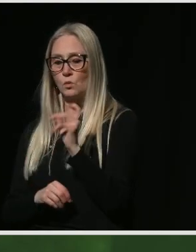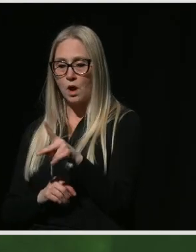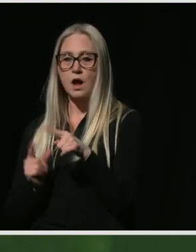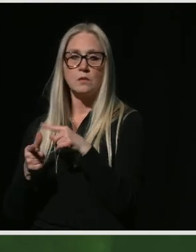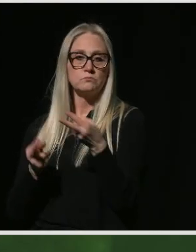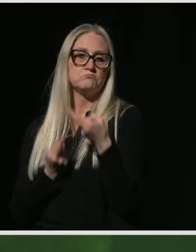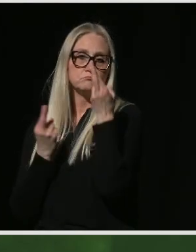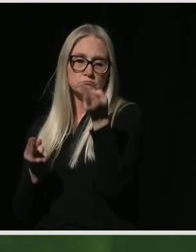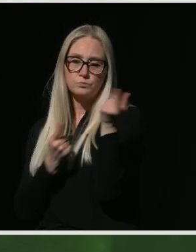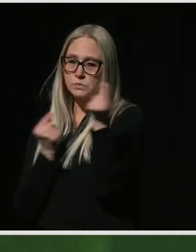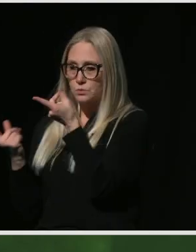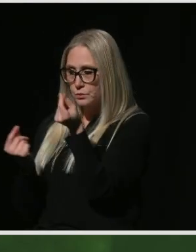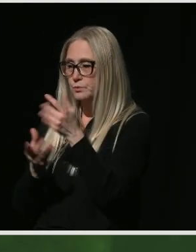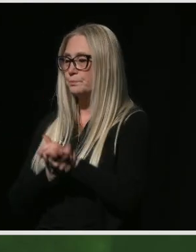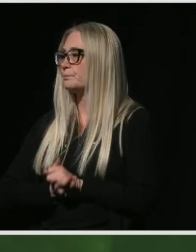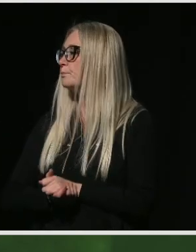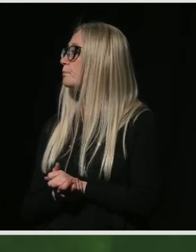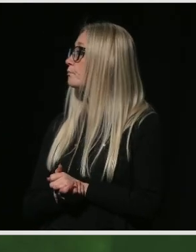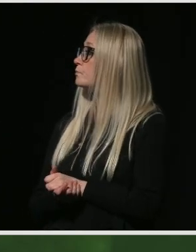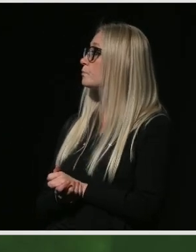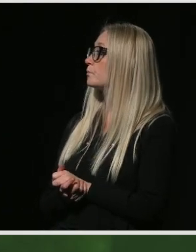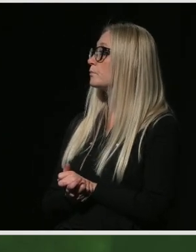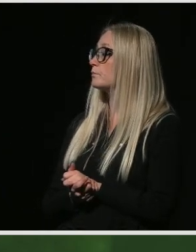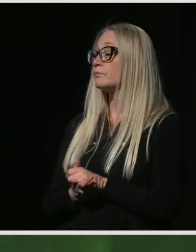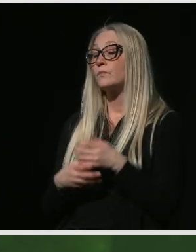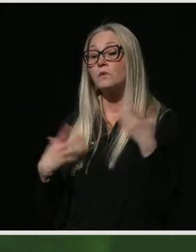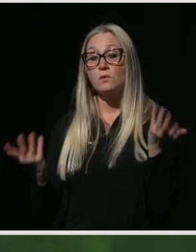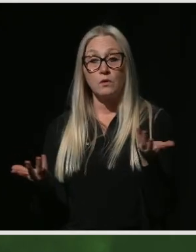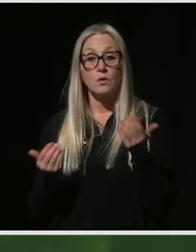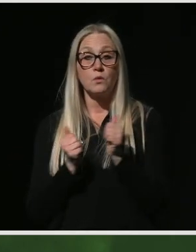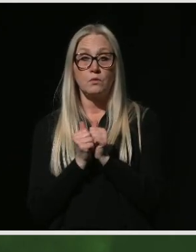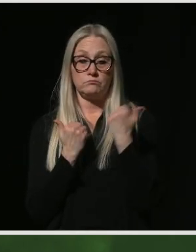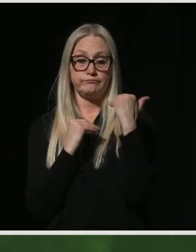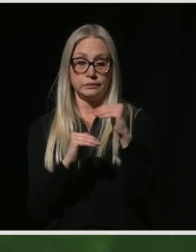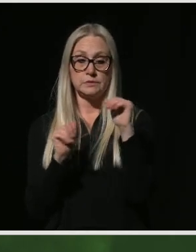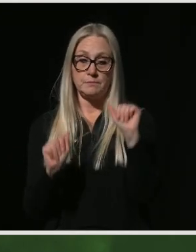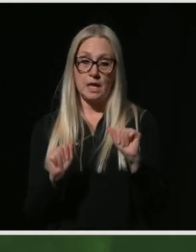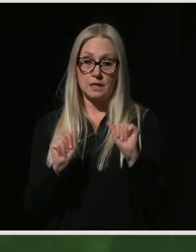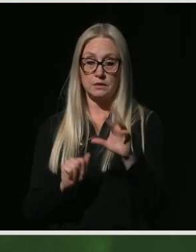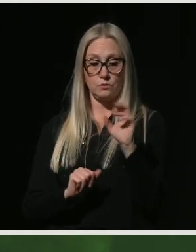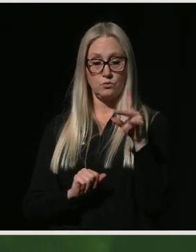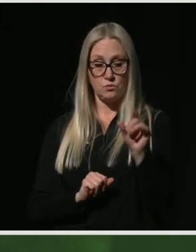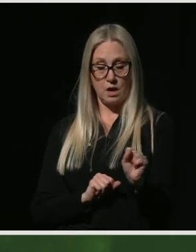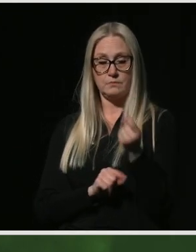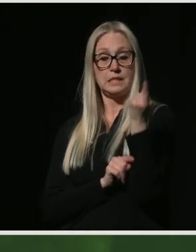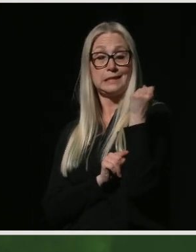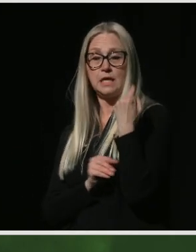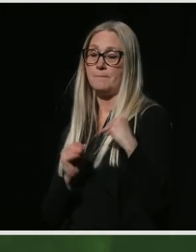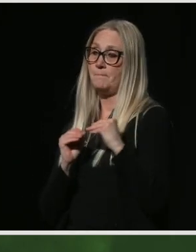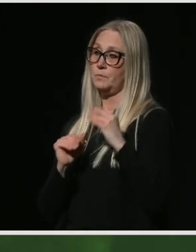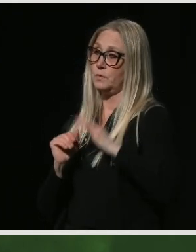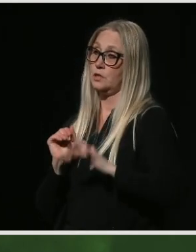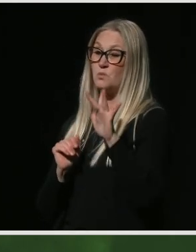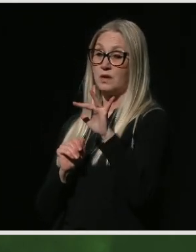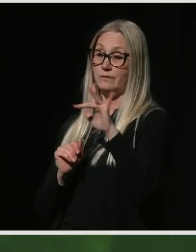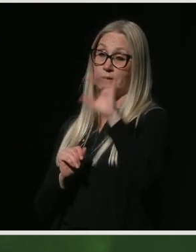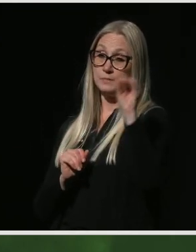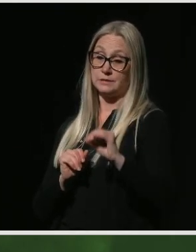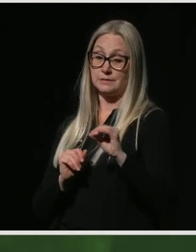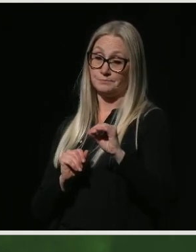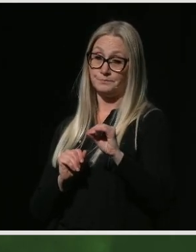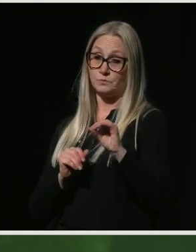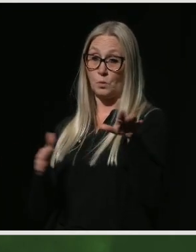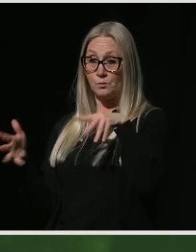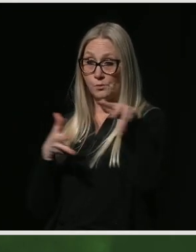recommendations. And with these folks, even with our limited capacity of crops last year, we had over 25% win rate,